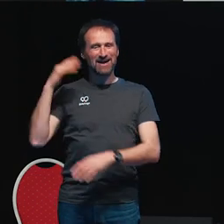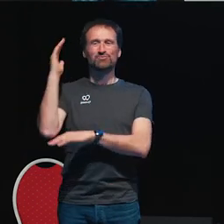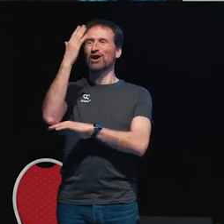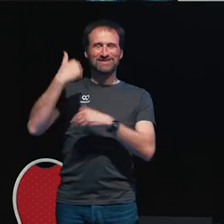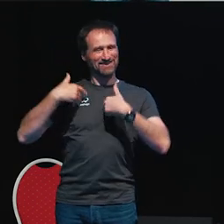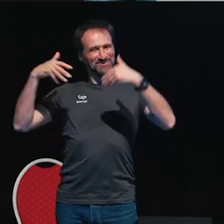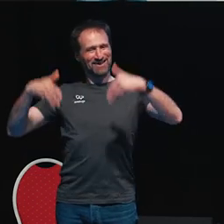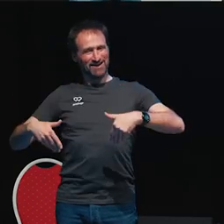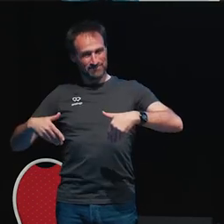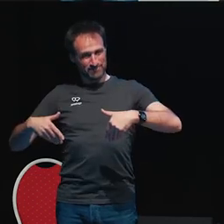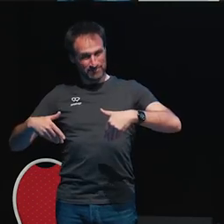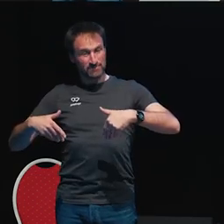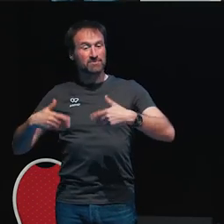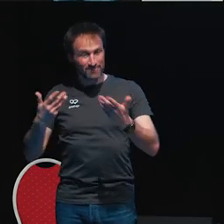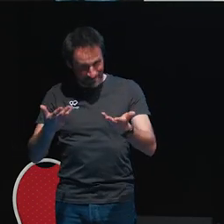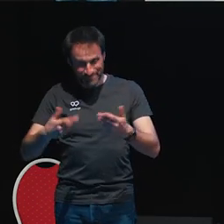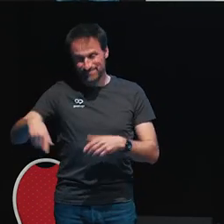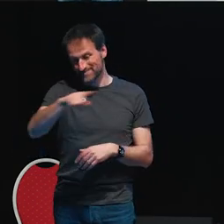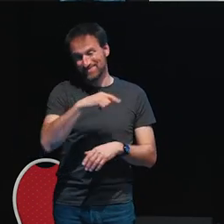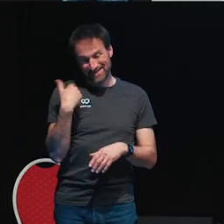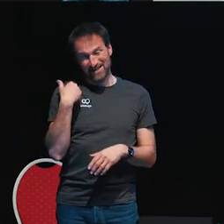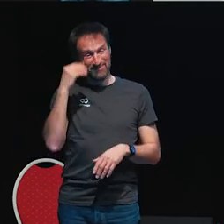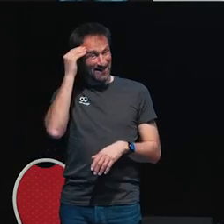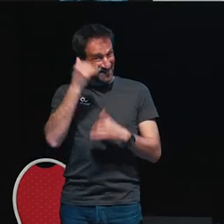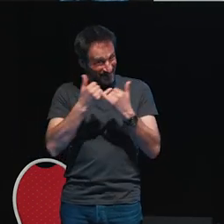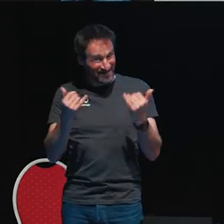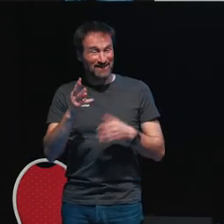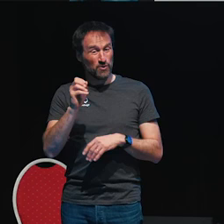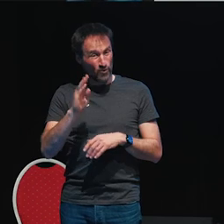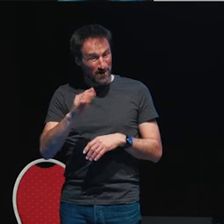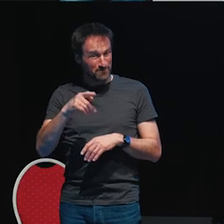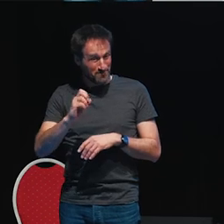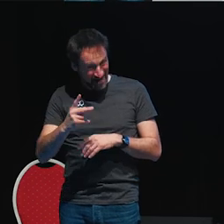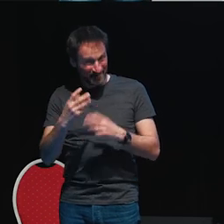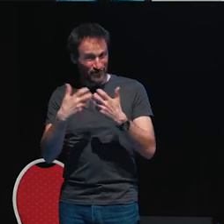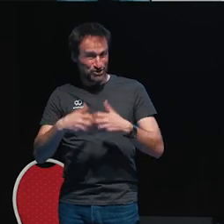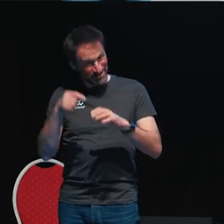And you just learned how Webpack works entirely under the hood.